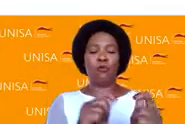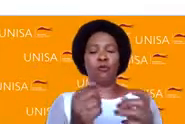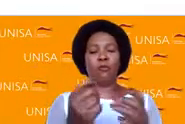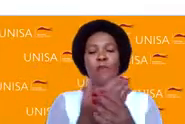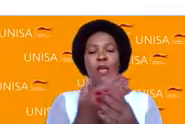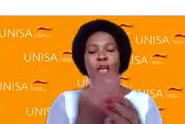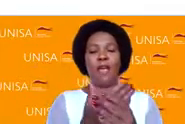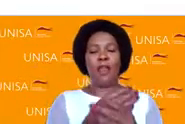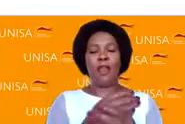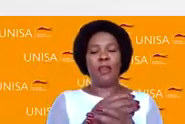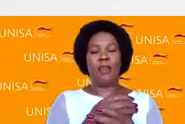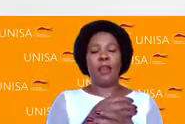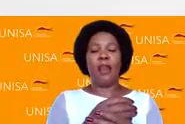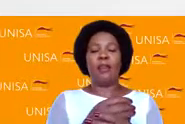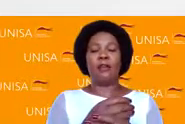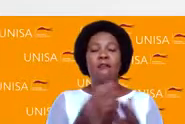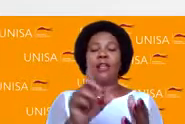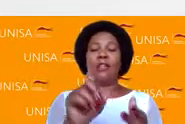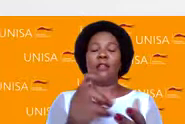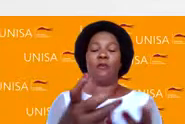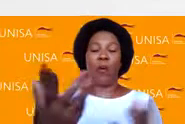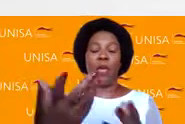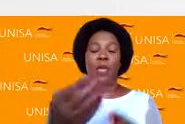open that additional options.